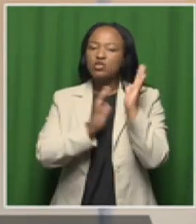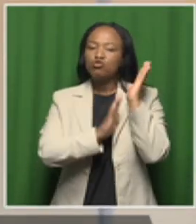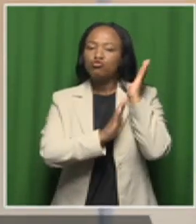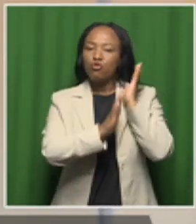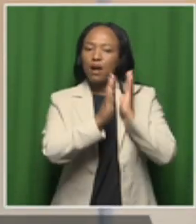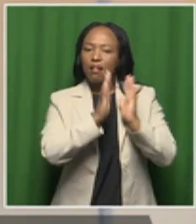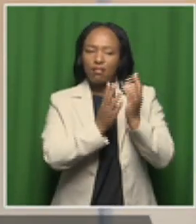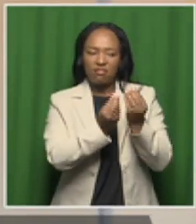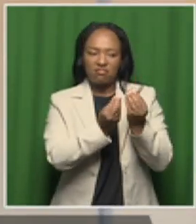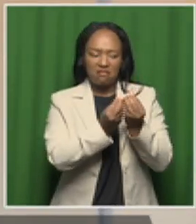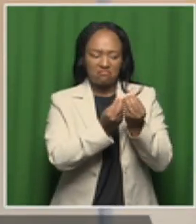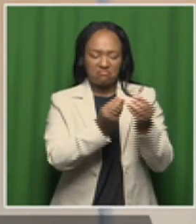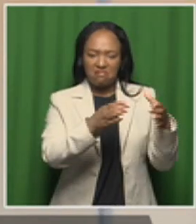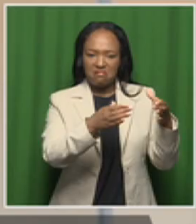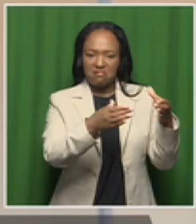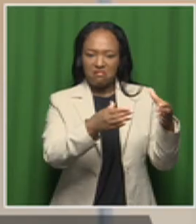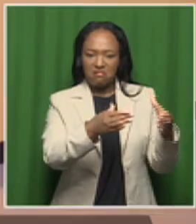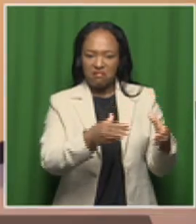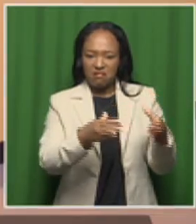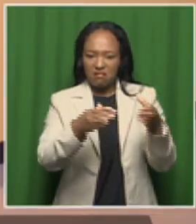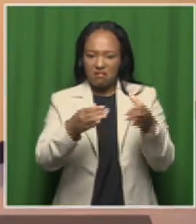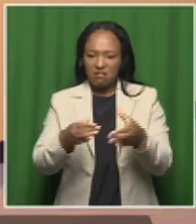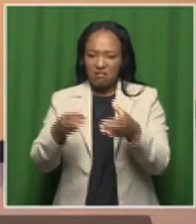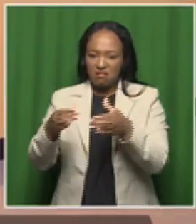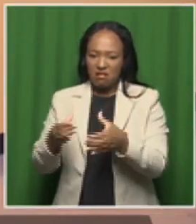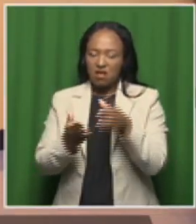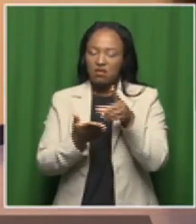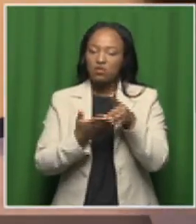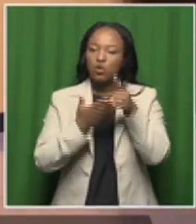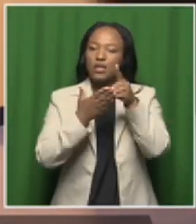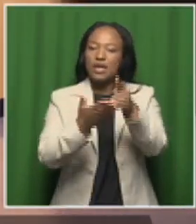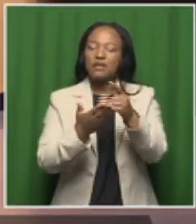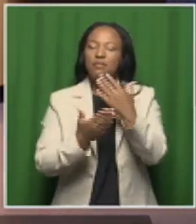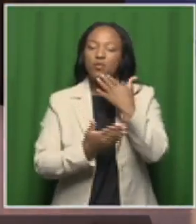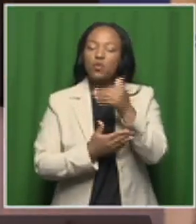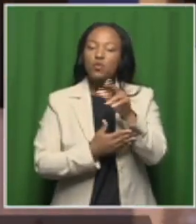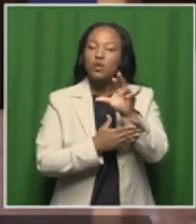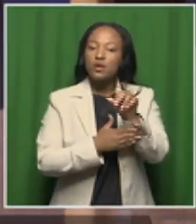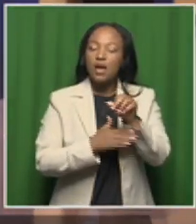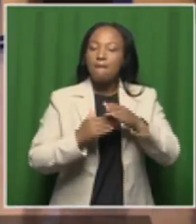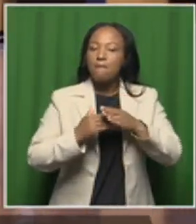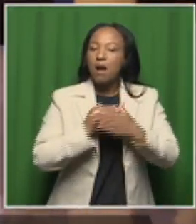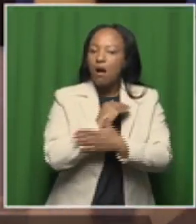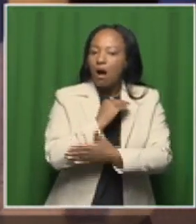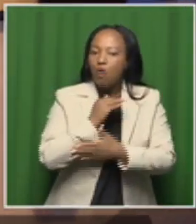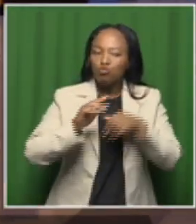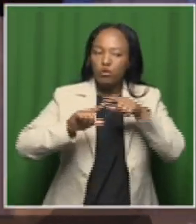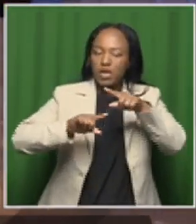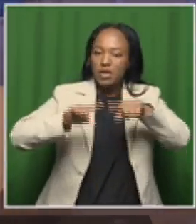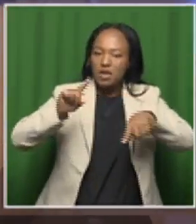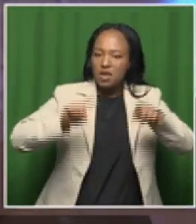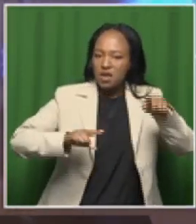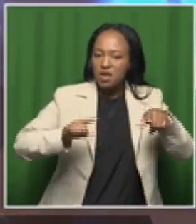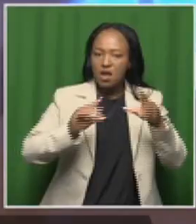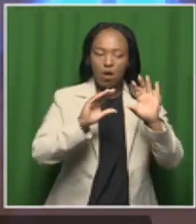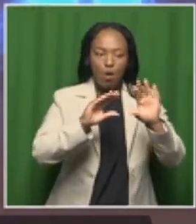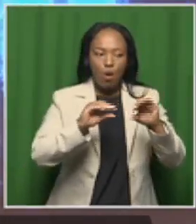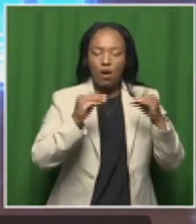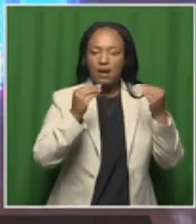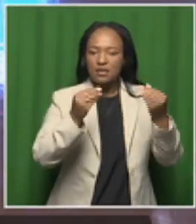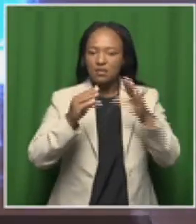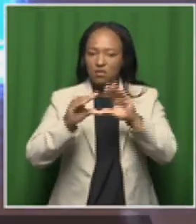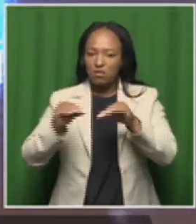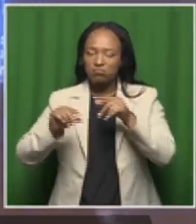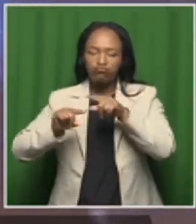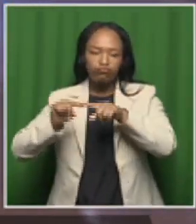architectural components officially donated to the United Nations by member states, foundations and individual donors